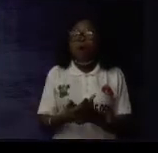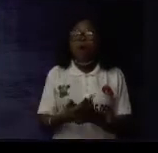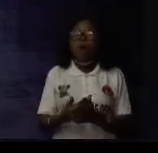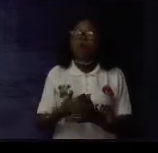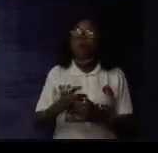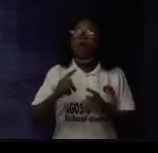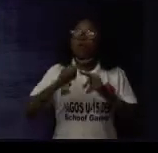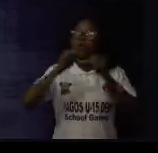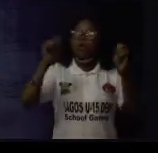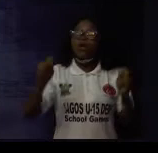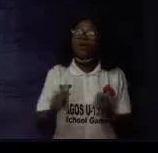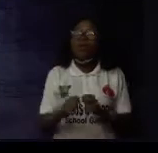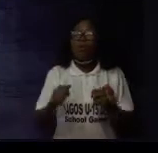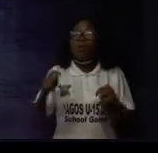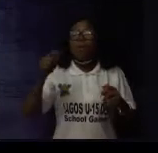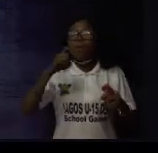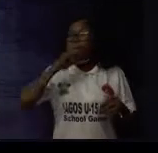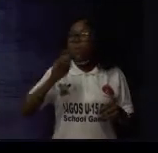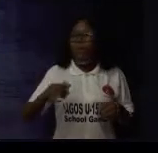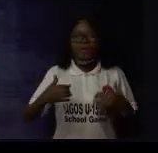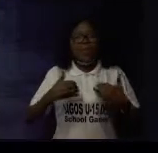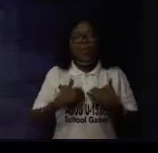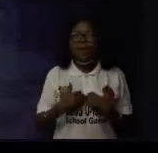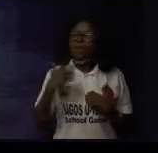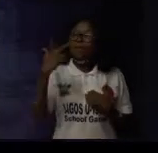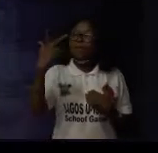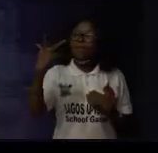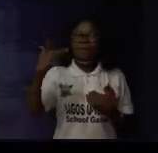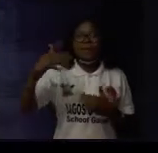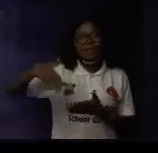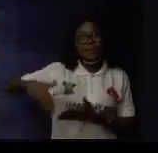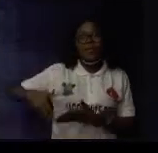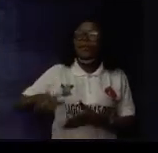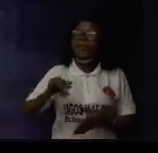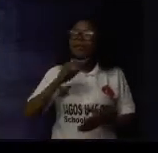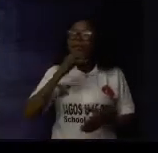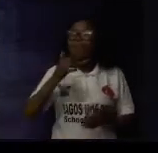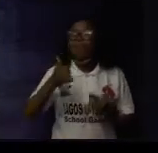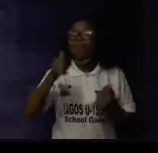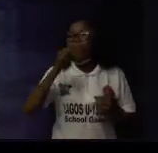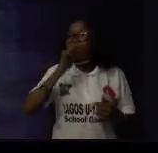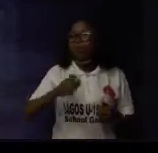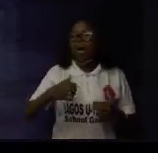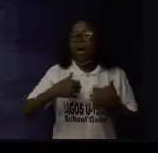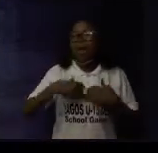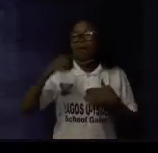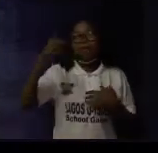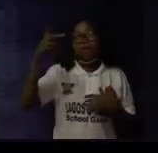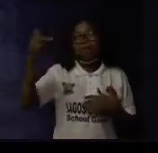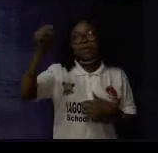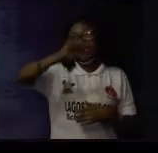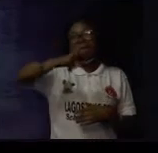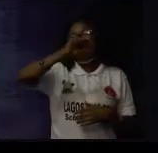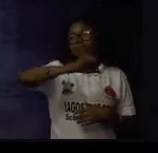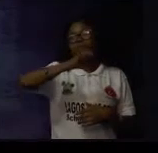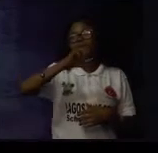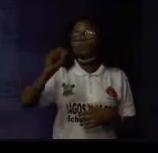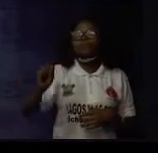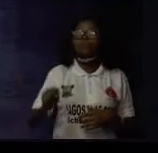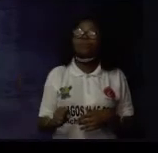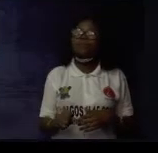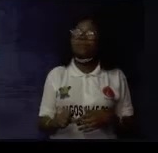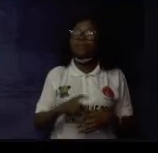All triangles must have three sides. I've said that. And the sides will be straight. They also have three angles, and these are the